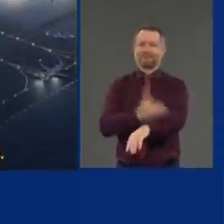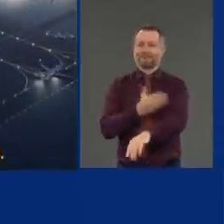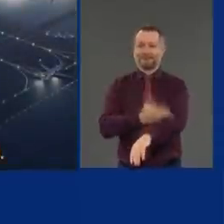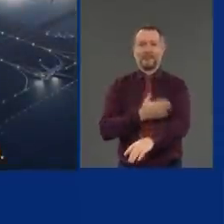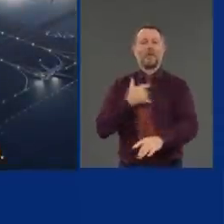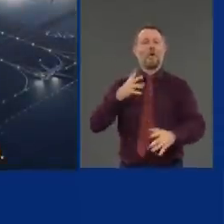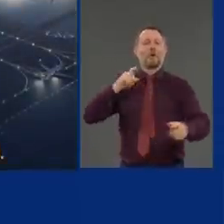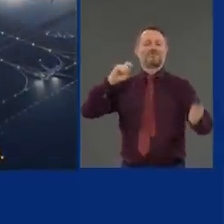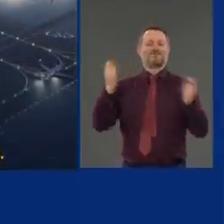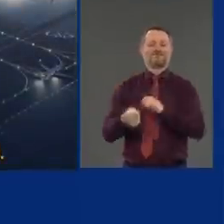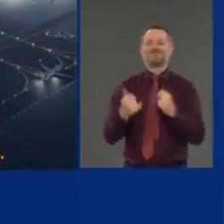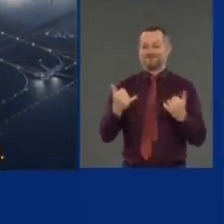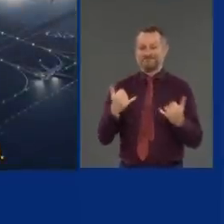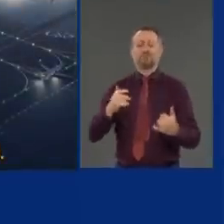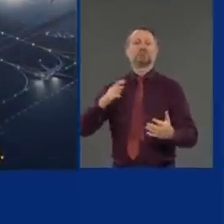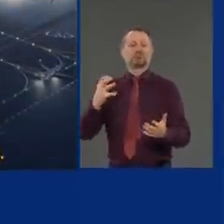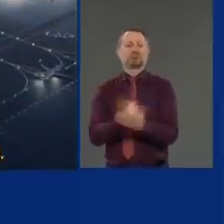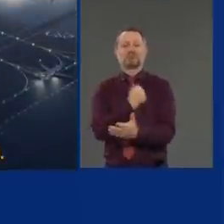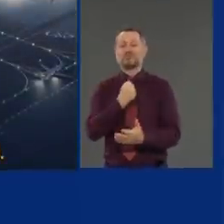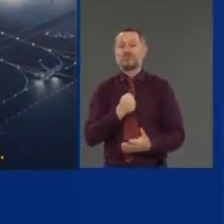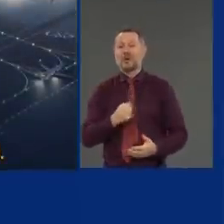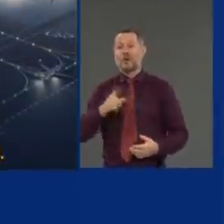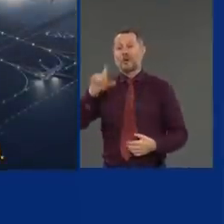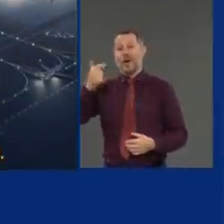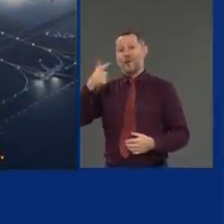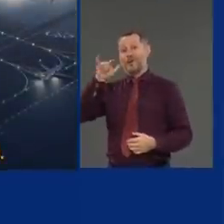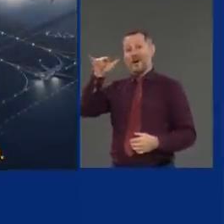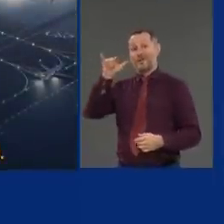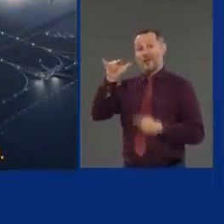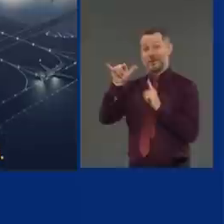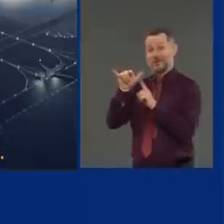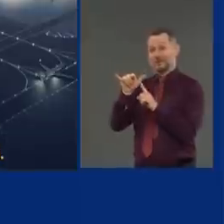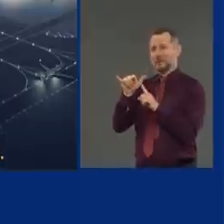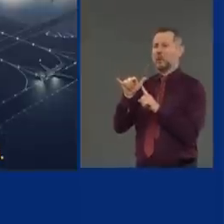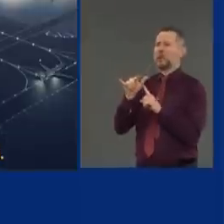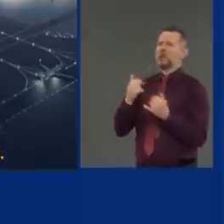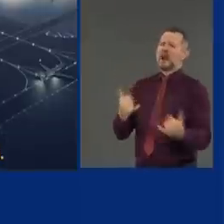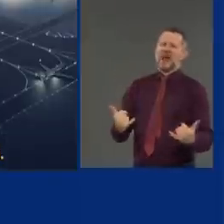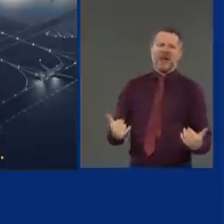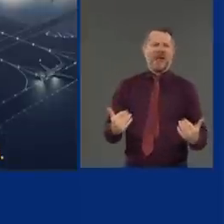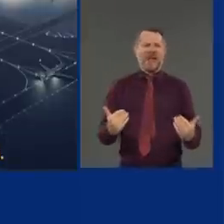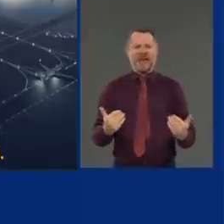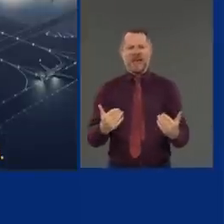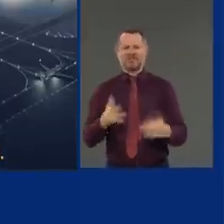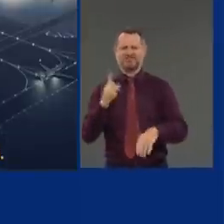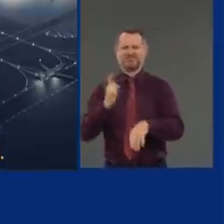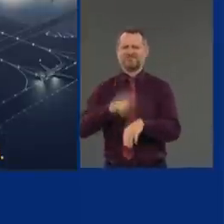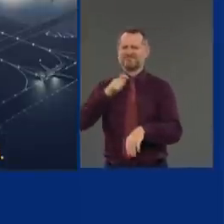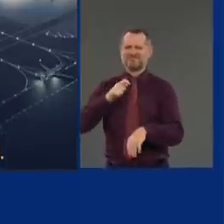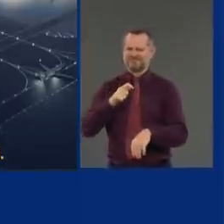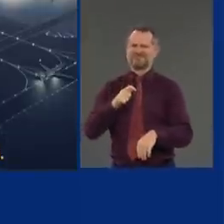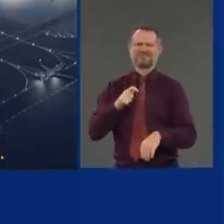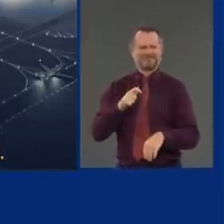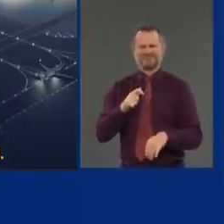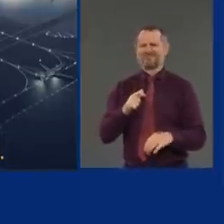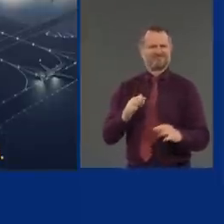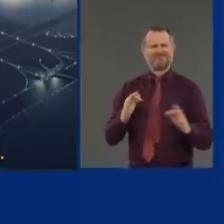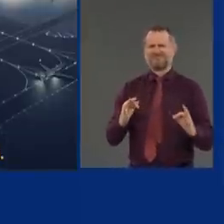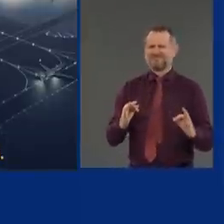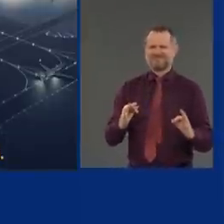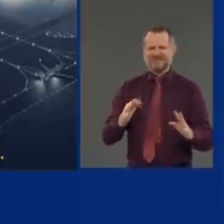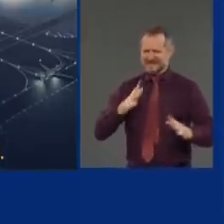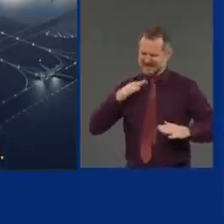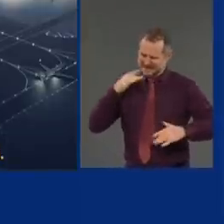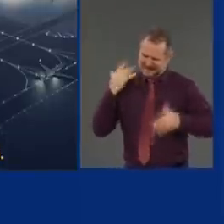do it. And LaGuardia Airport, now is the time to actually double down on